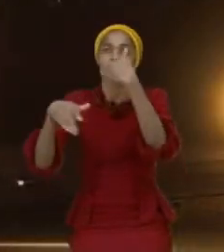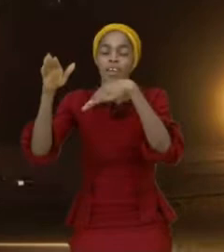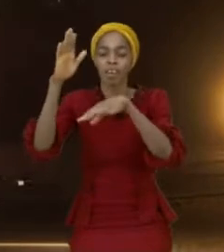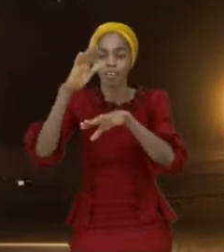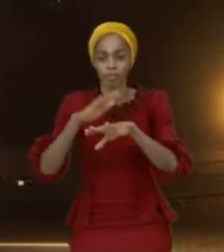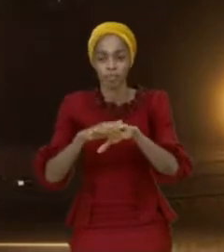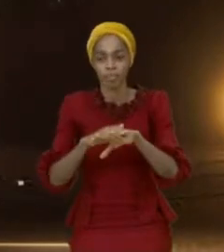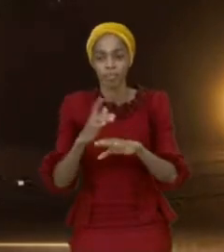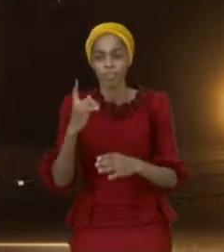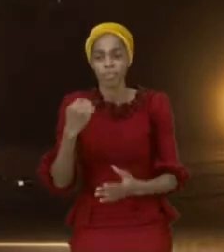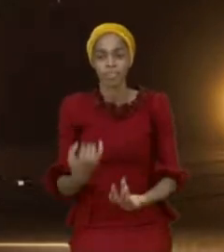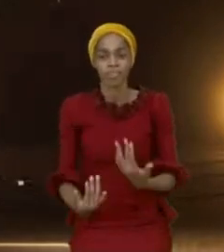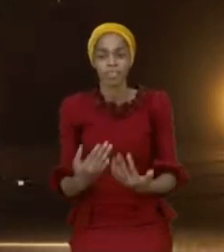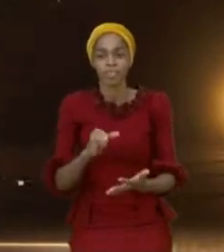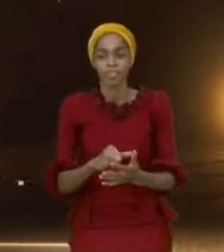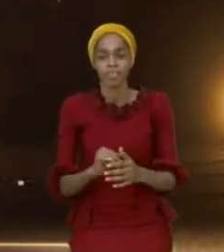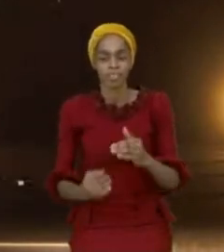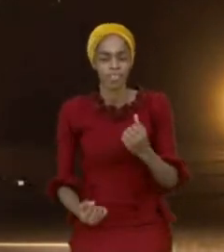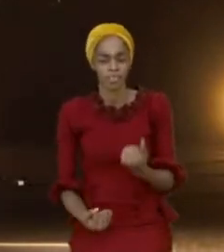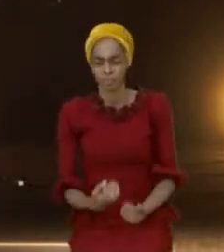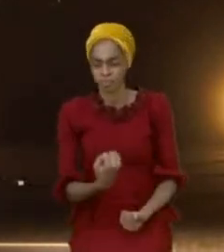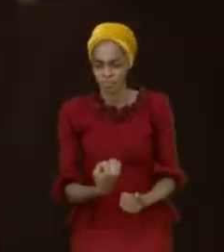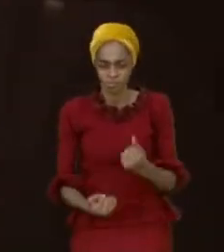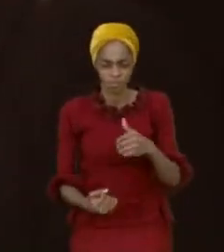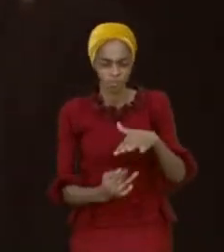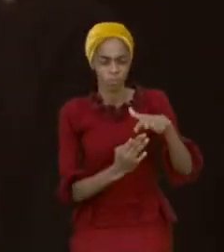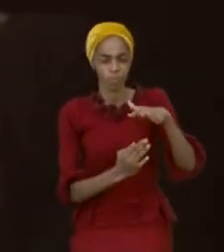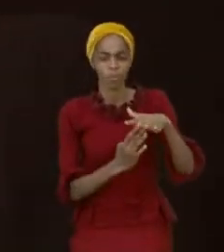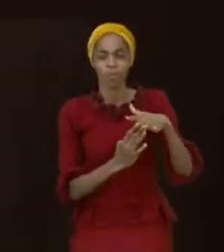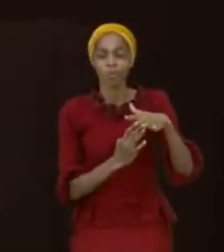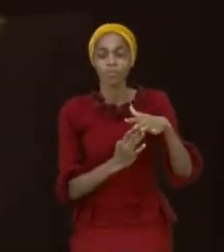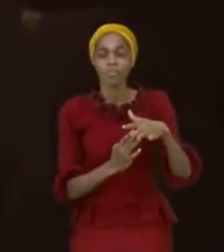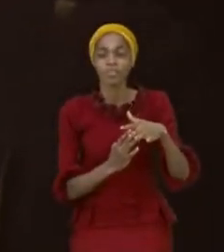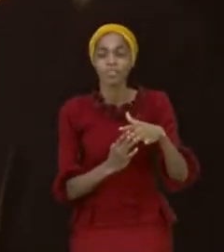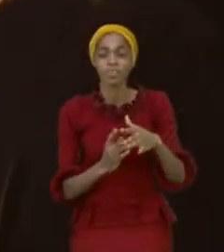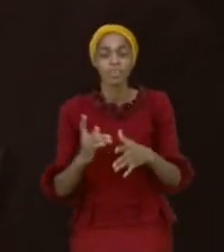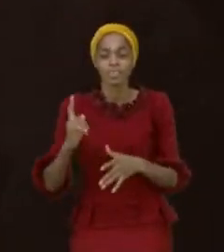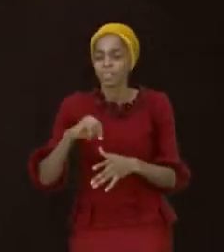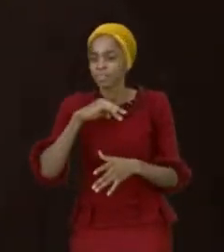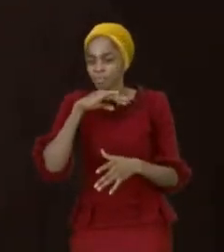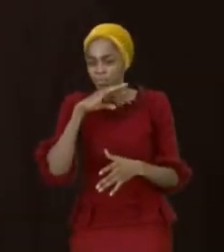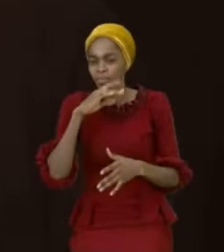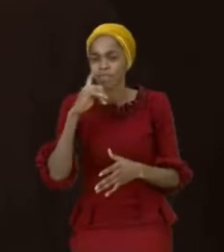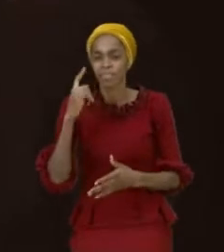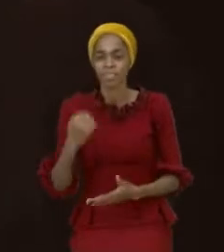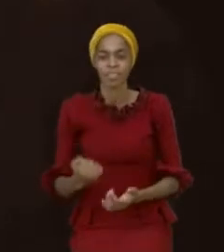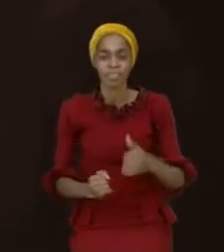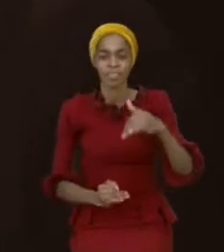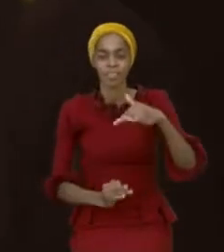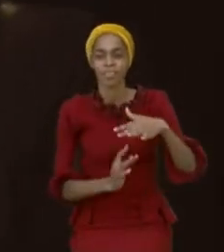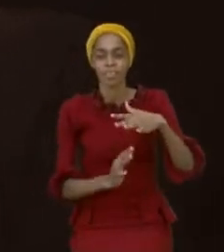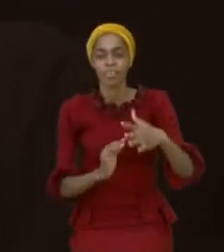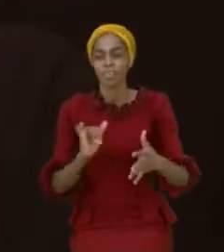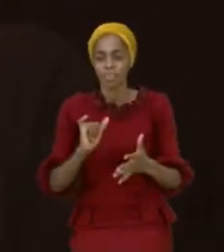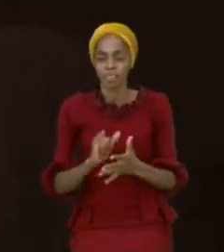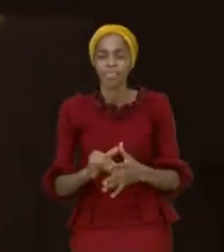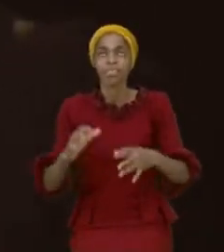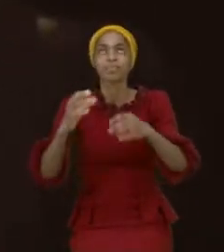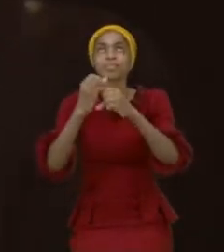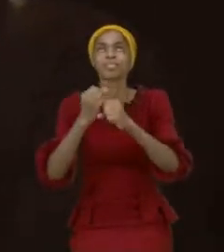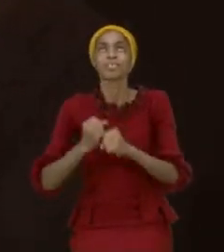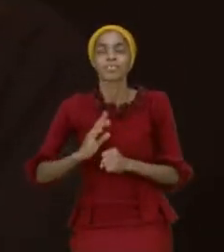The fire that burns the offering of our worship. The fire that receives our praise